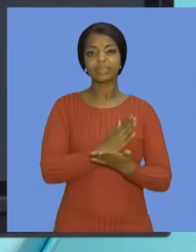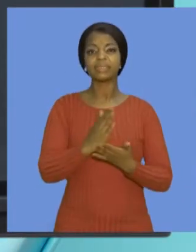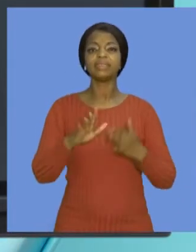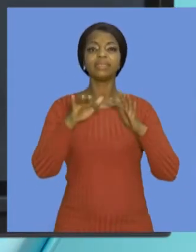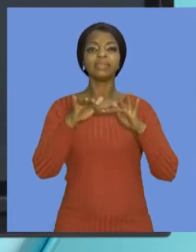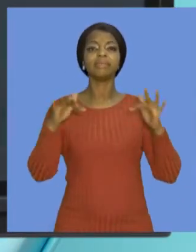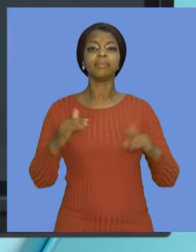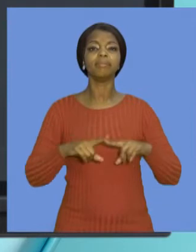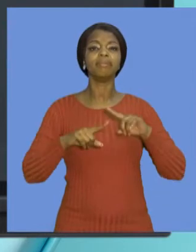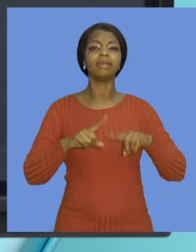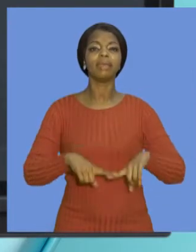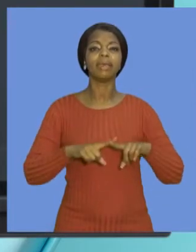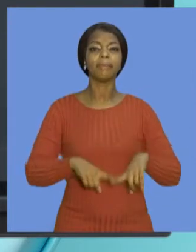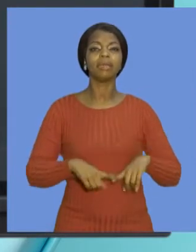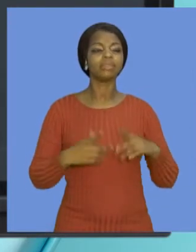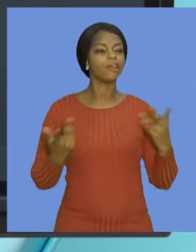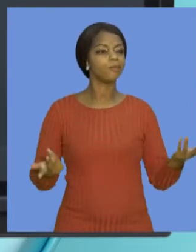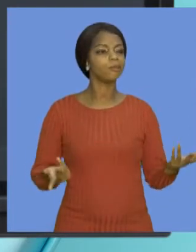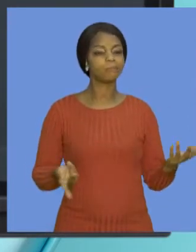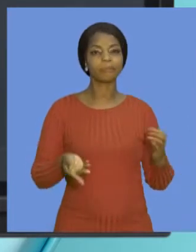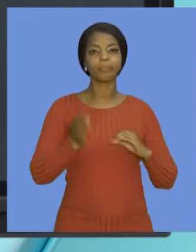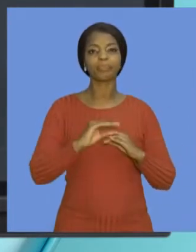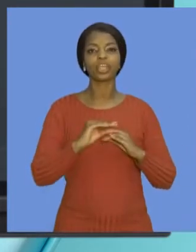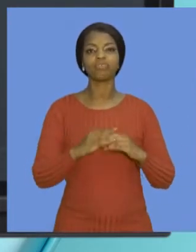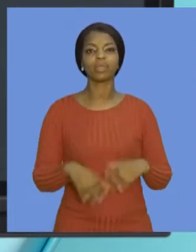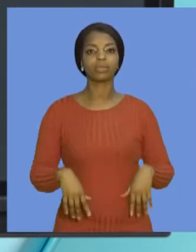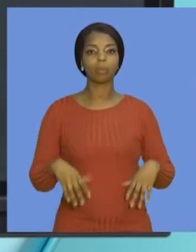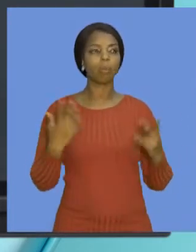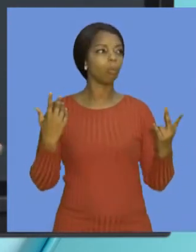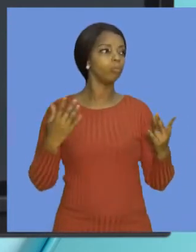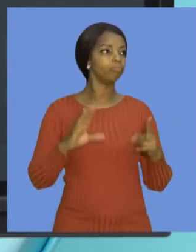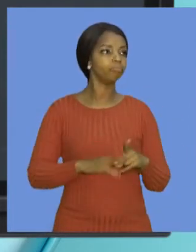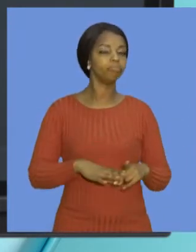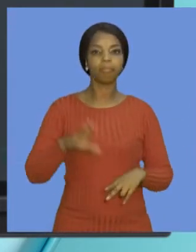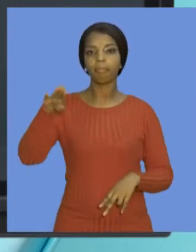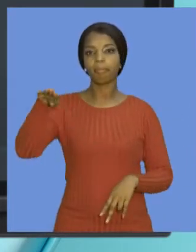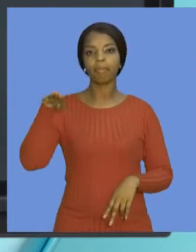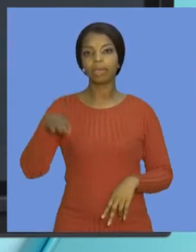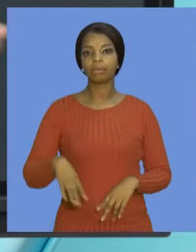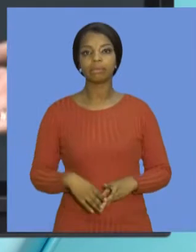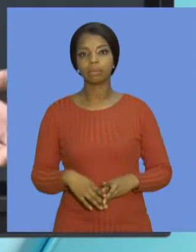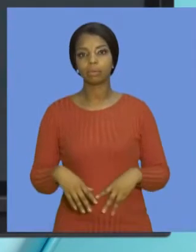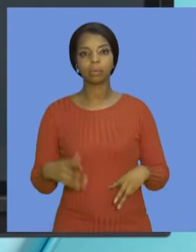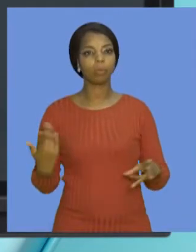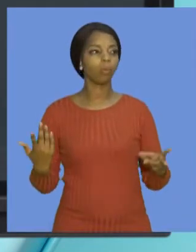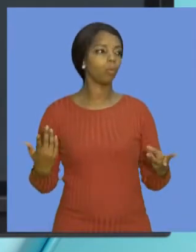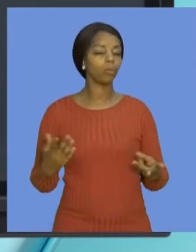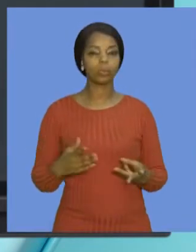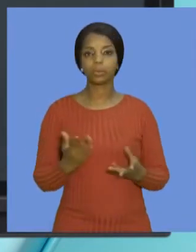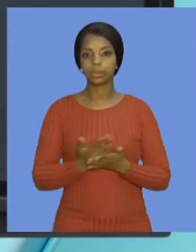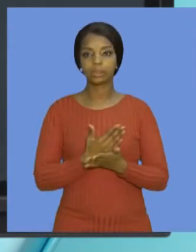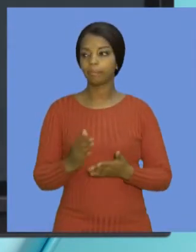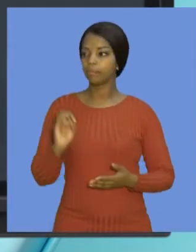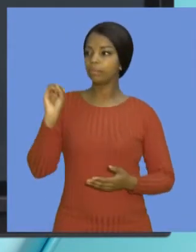the mattress, some look at a piggy bank, some look at a bank, some